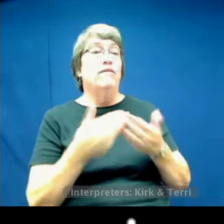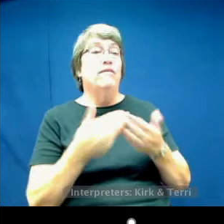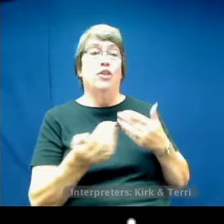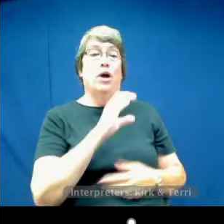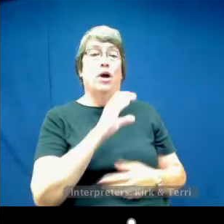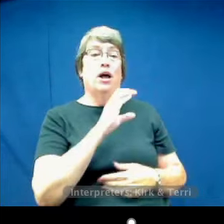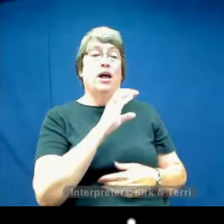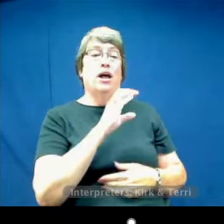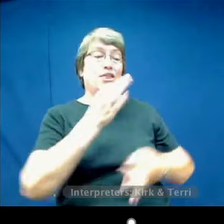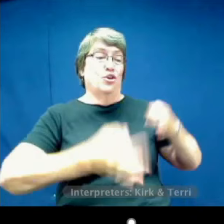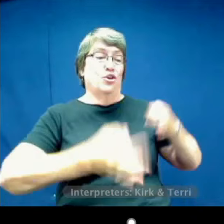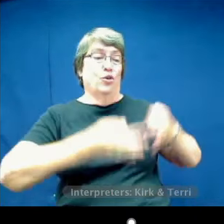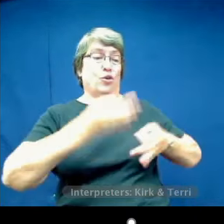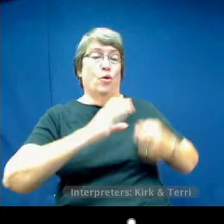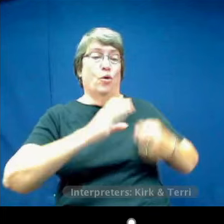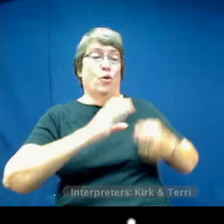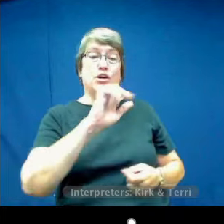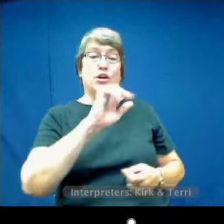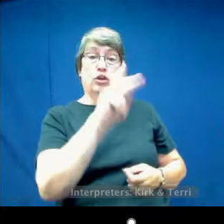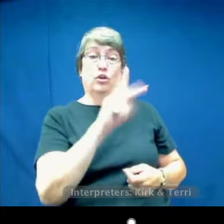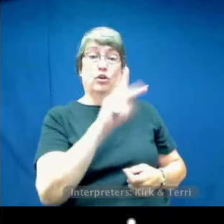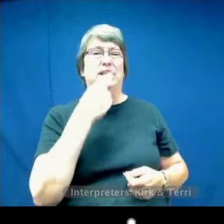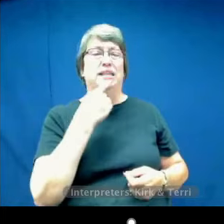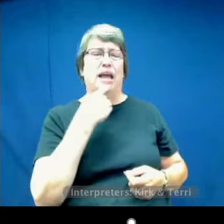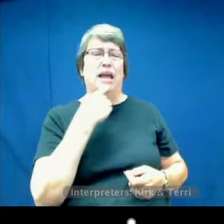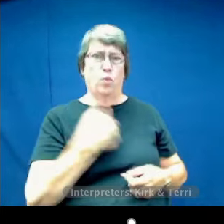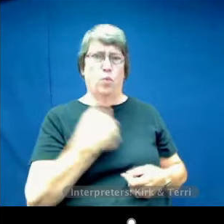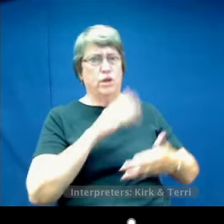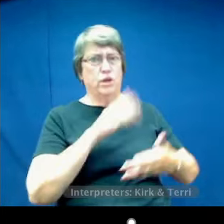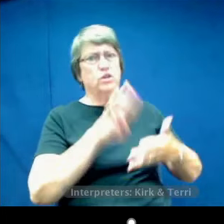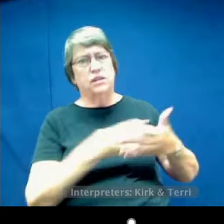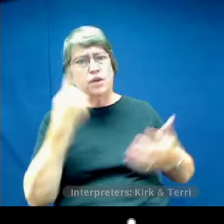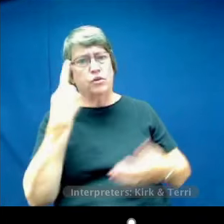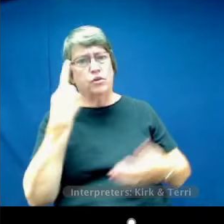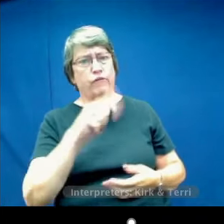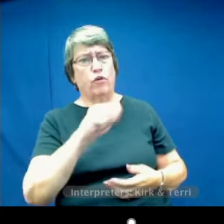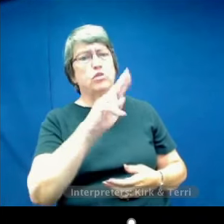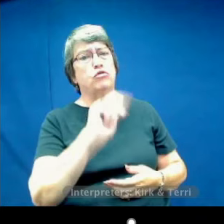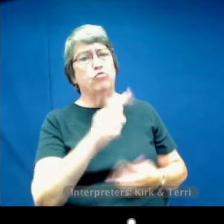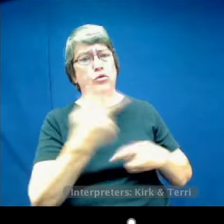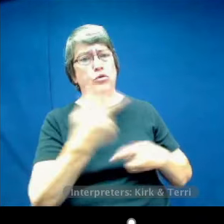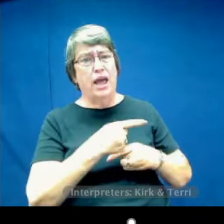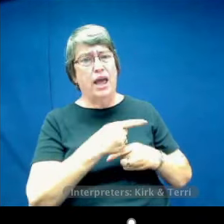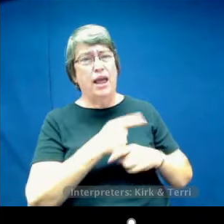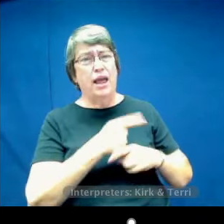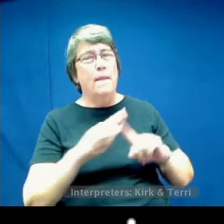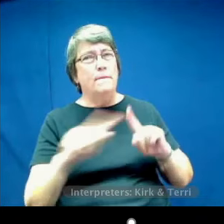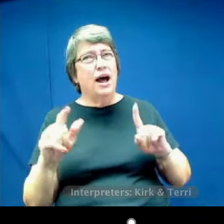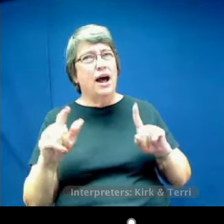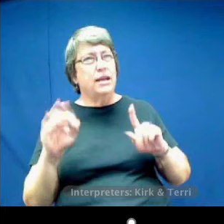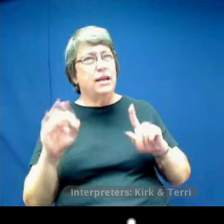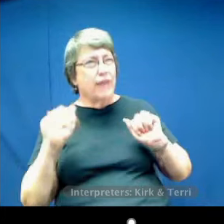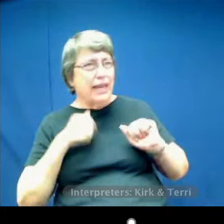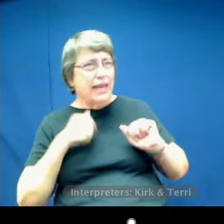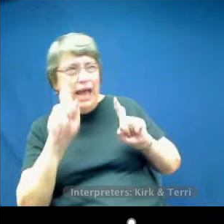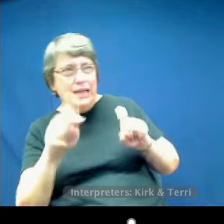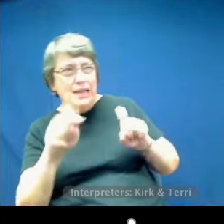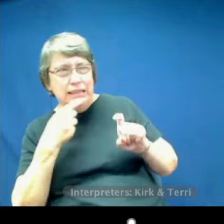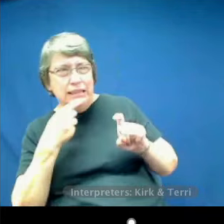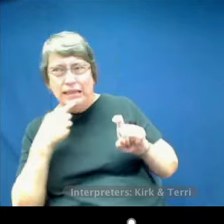can find out whether there's a consent agreement and it's just going to be put on the record, then I can staff the case